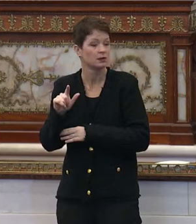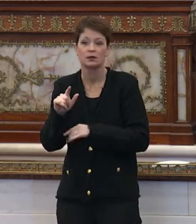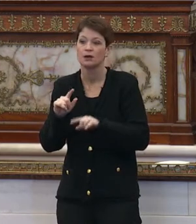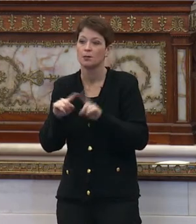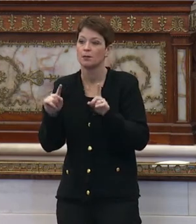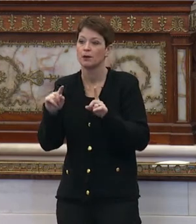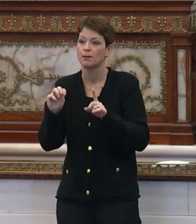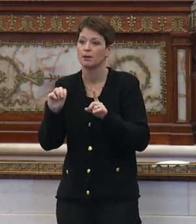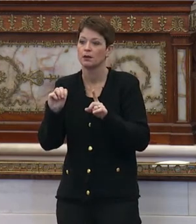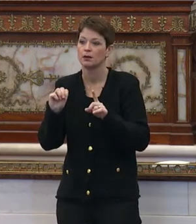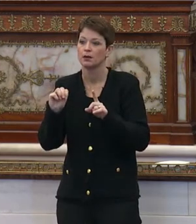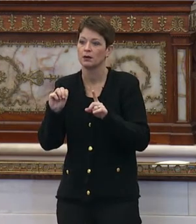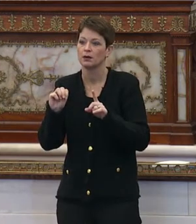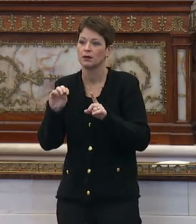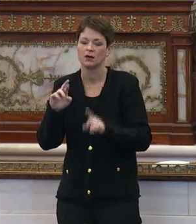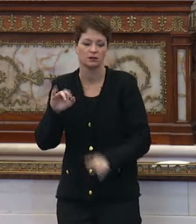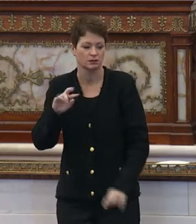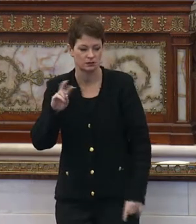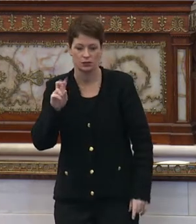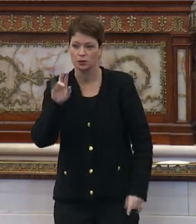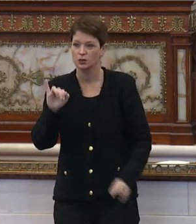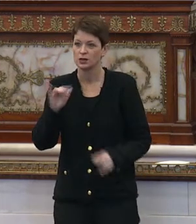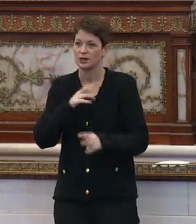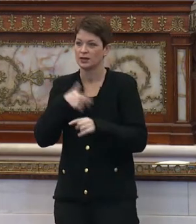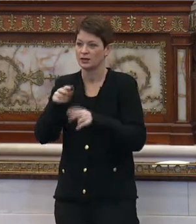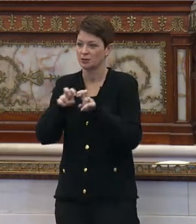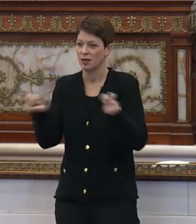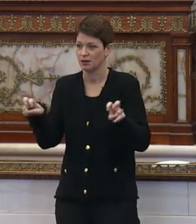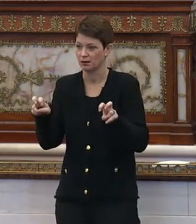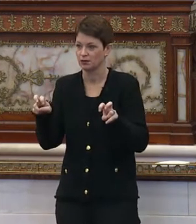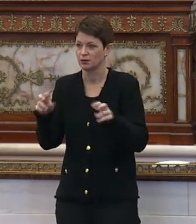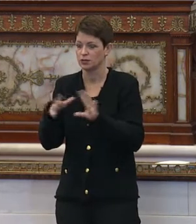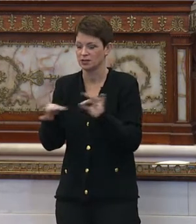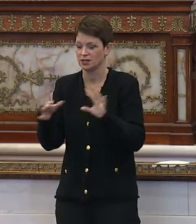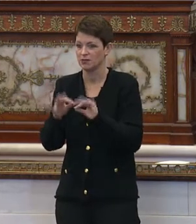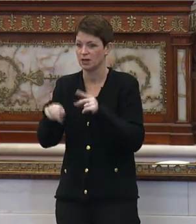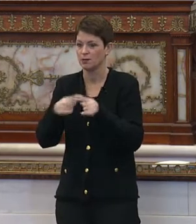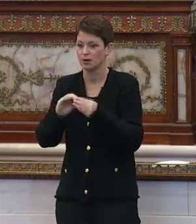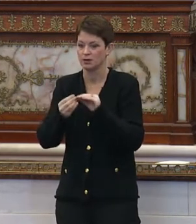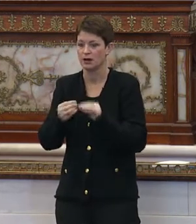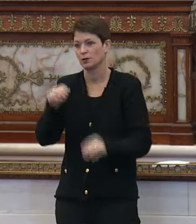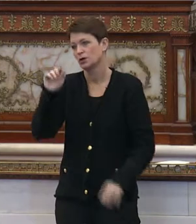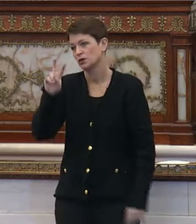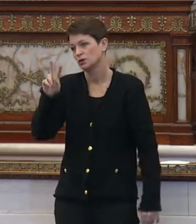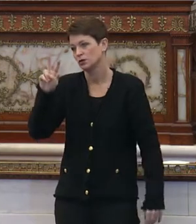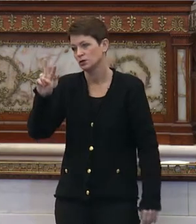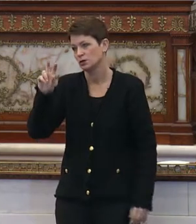Mr. Inuzzi, will you please call the next panel of witnesses to testify regarding bill number